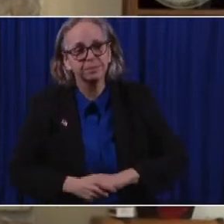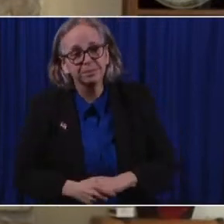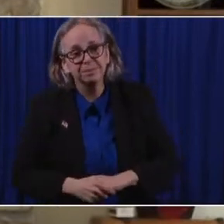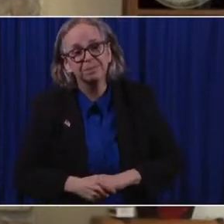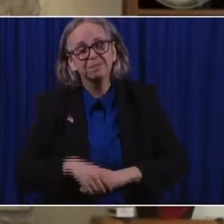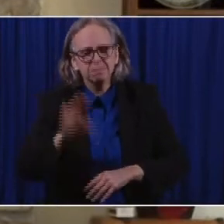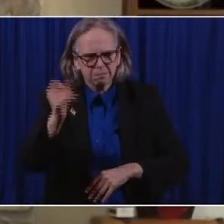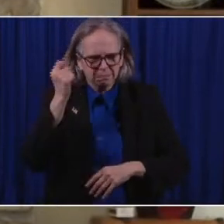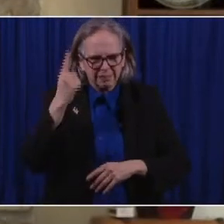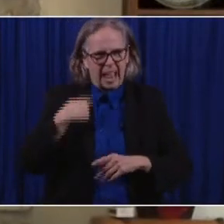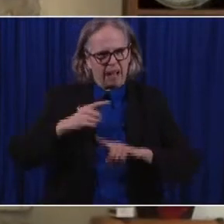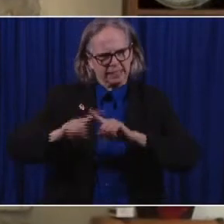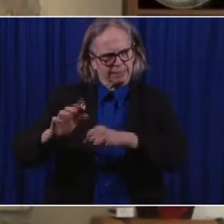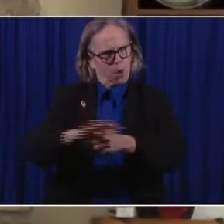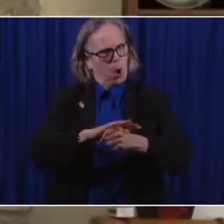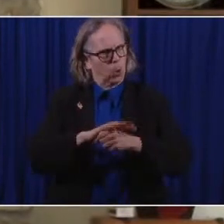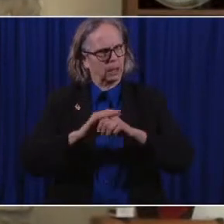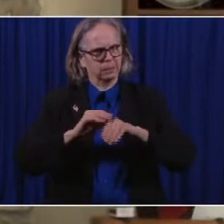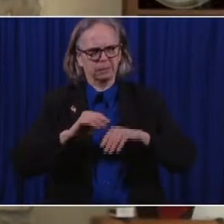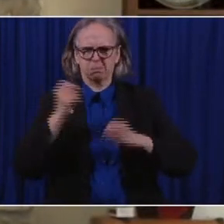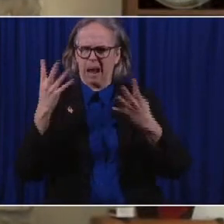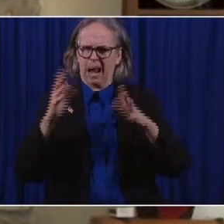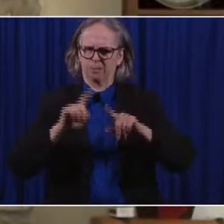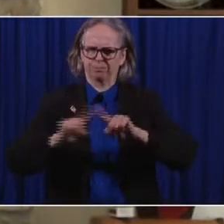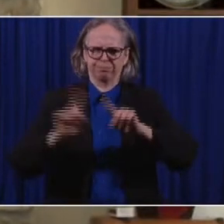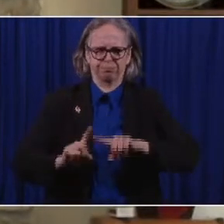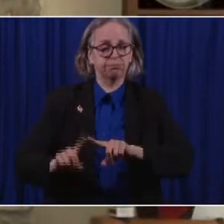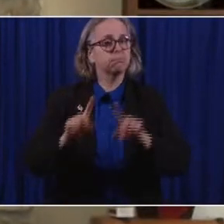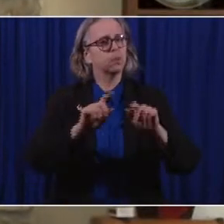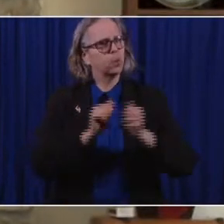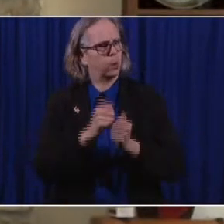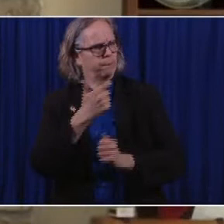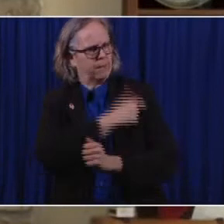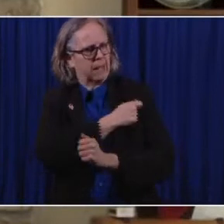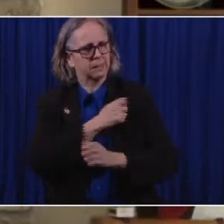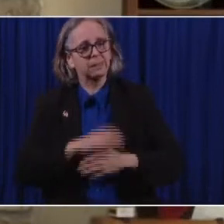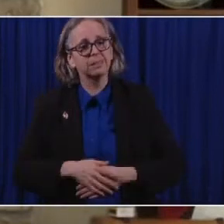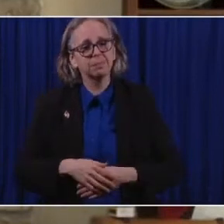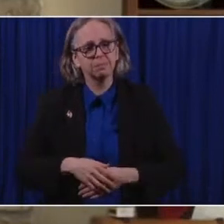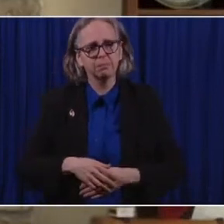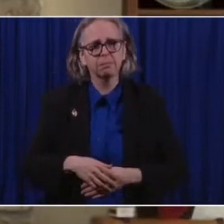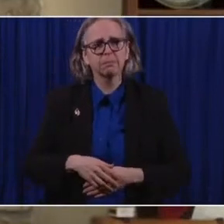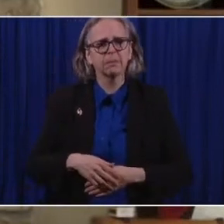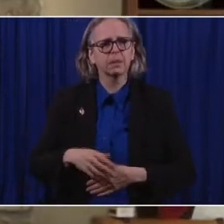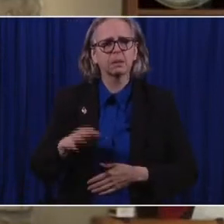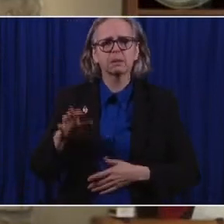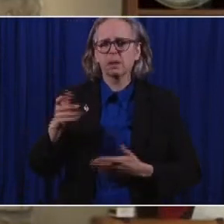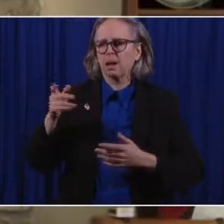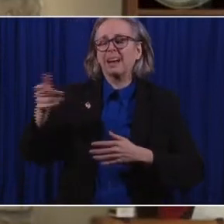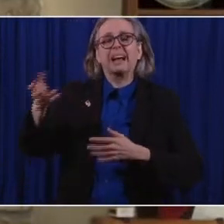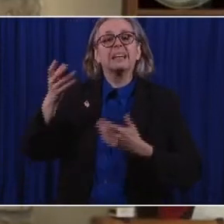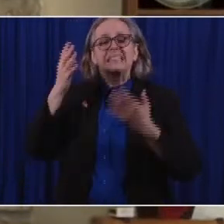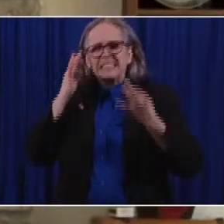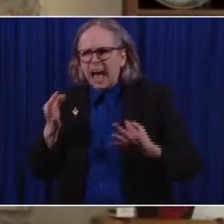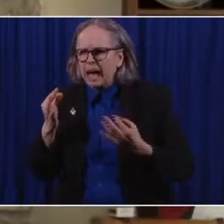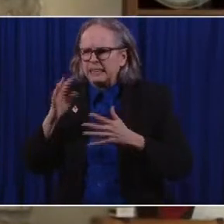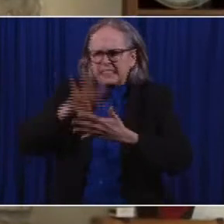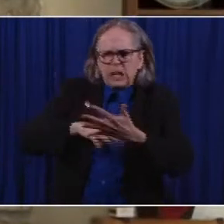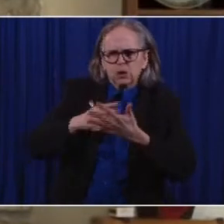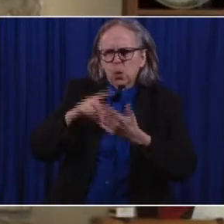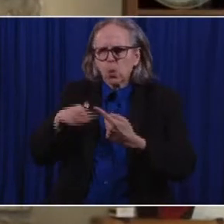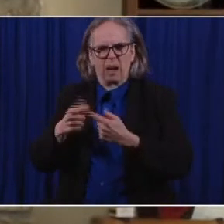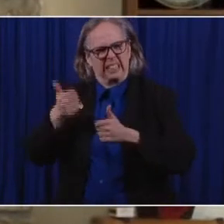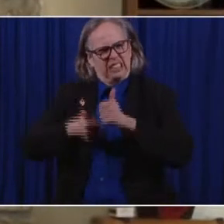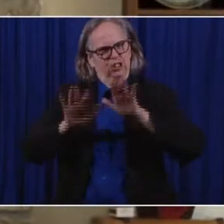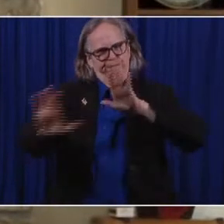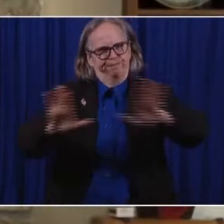vaccine, to do their own scheduling. This is what we the way we're going to start this out. As I